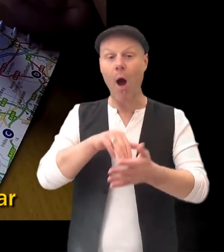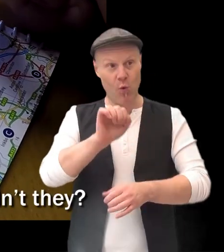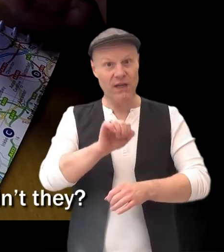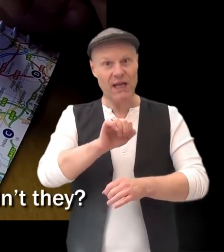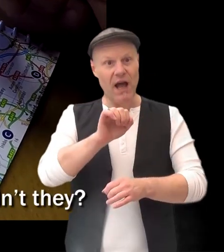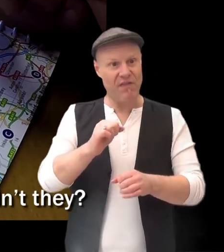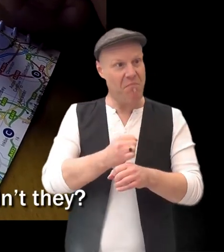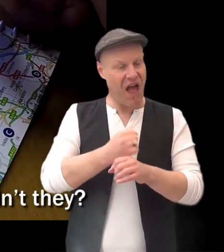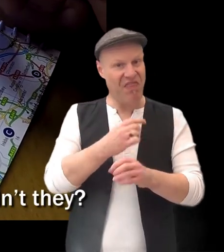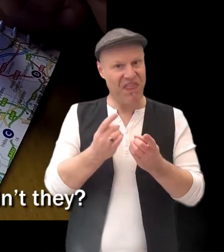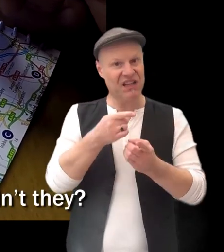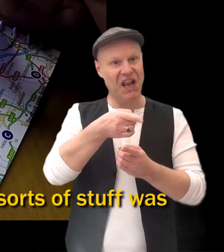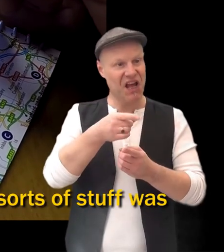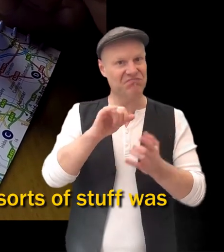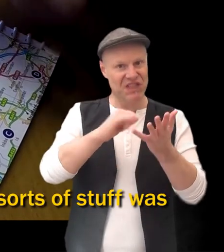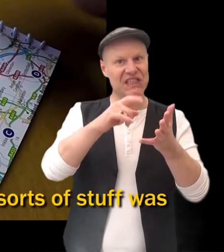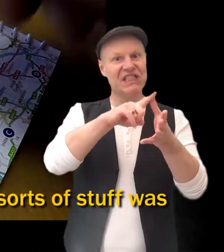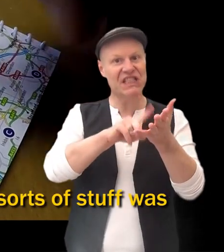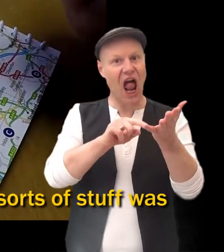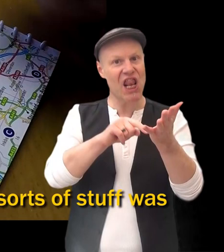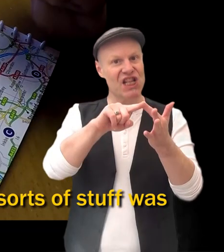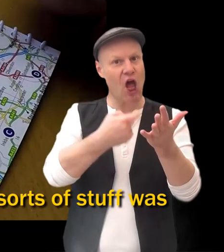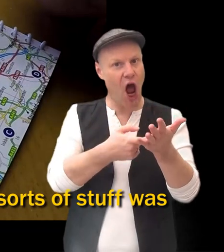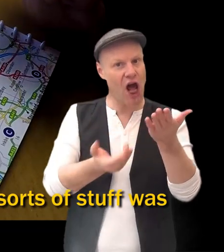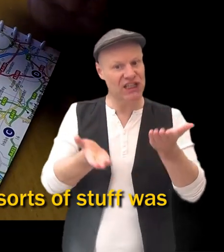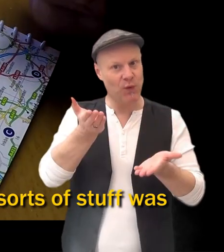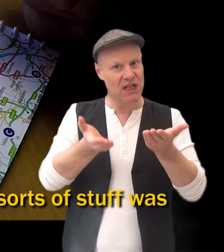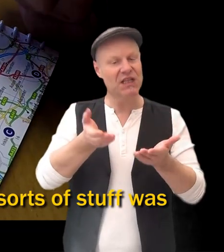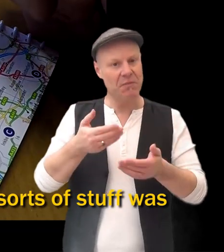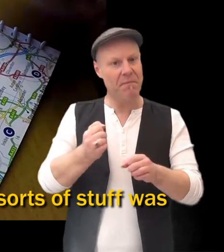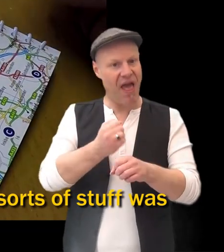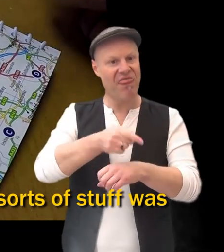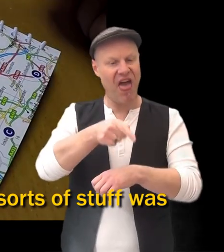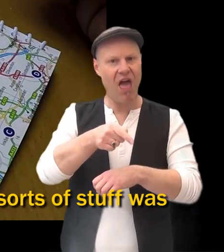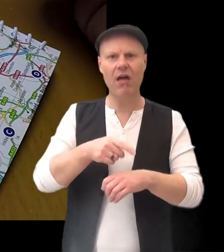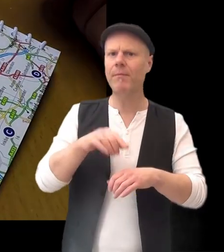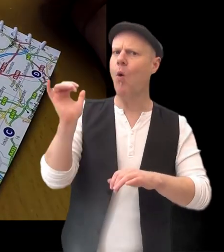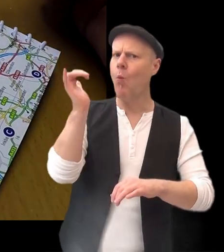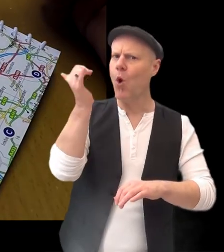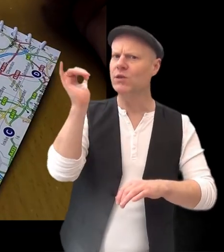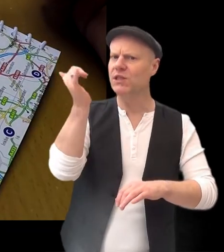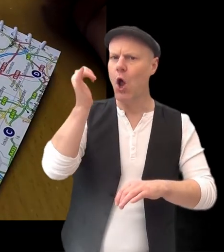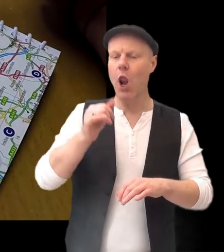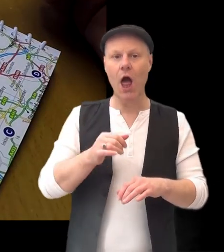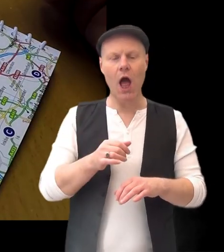some stuff, didn't they? They did. Oh, Salter Springs and all sorts of stuff was made around here. Warsaw?